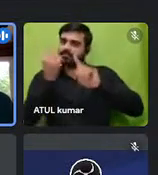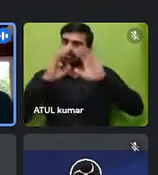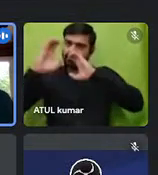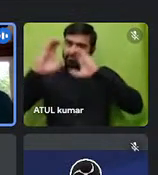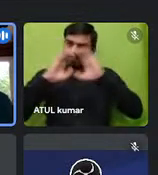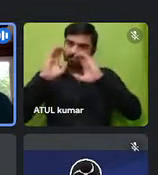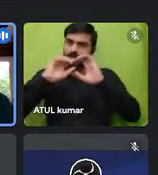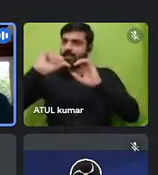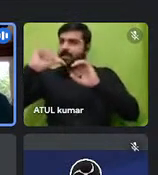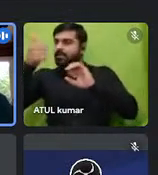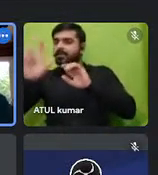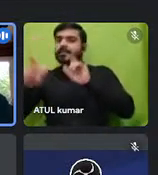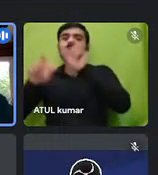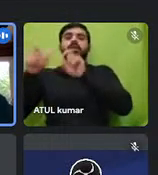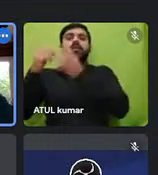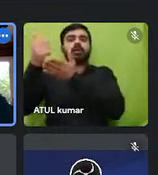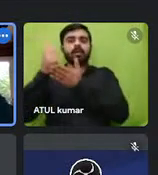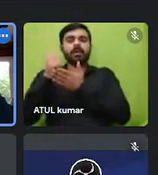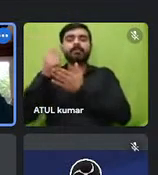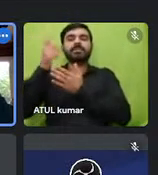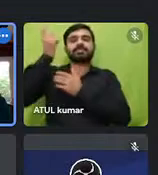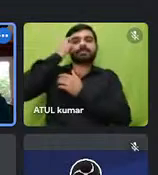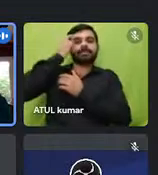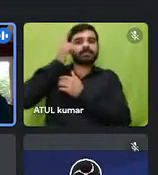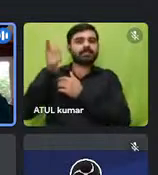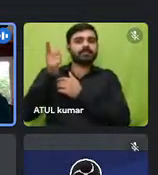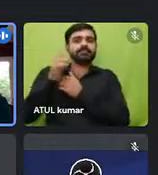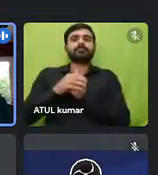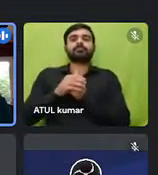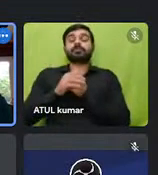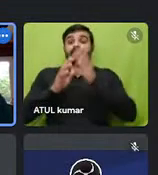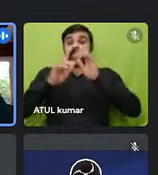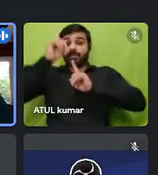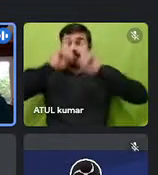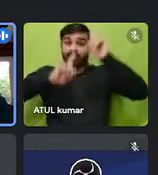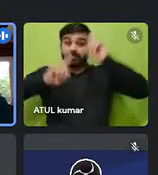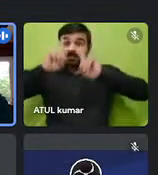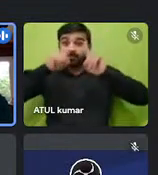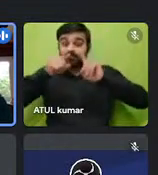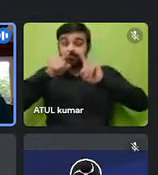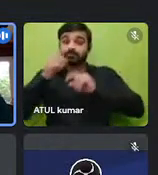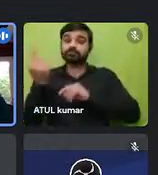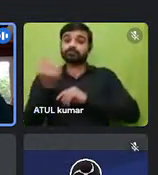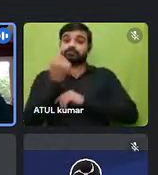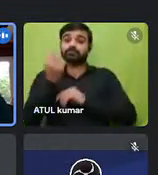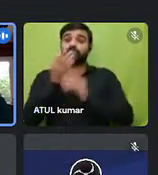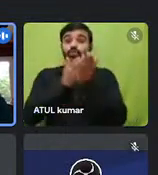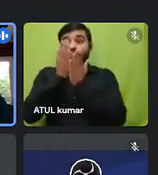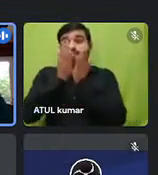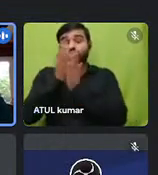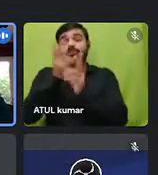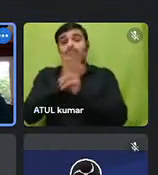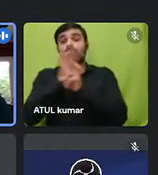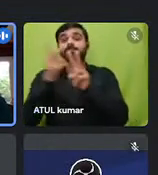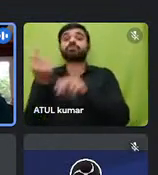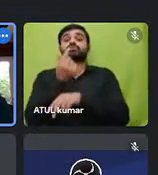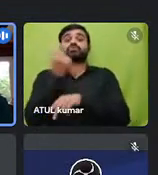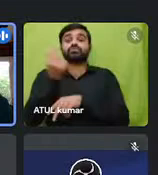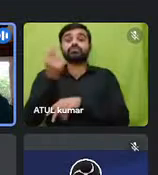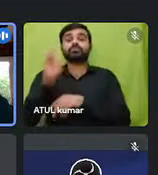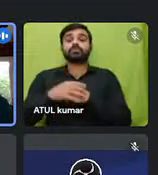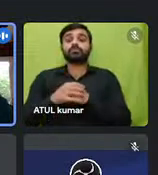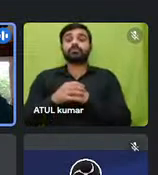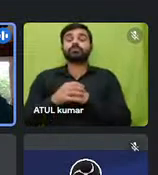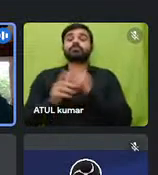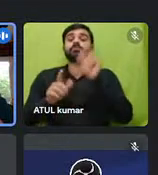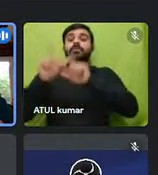to others, but to help ourselves think. So gesture is a way which we use to help